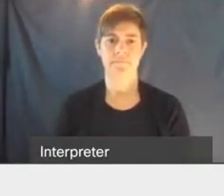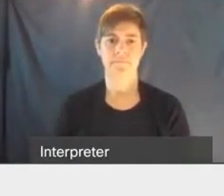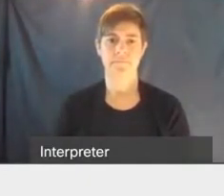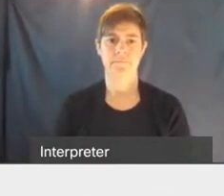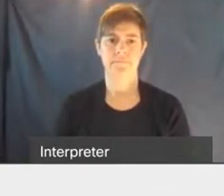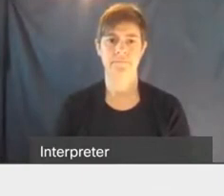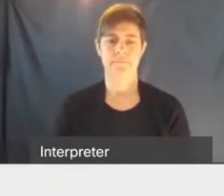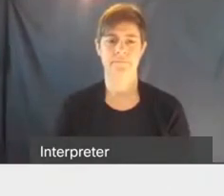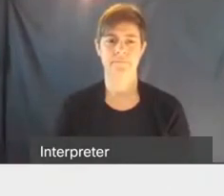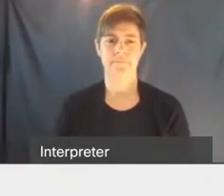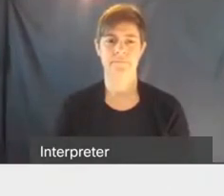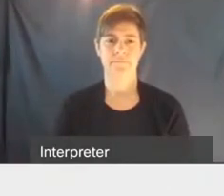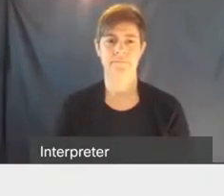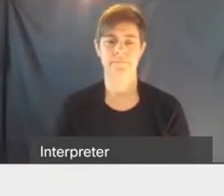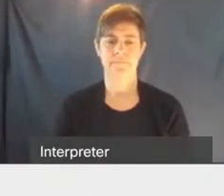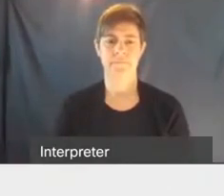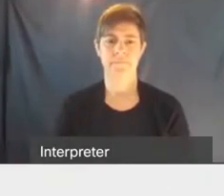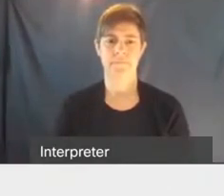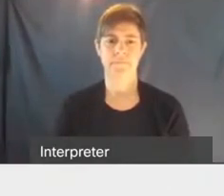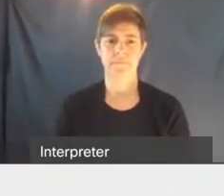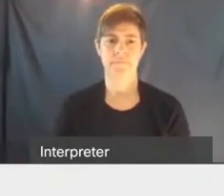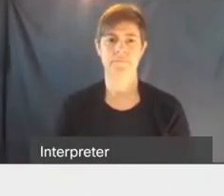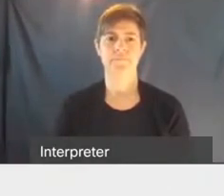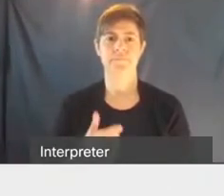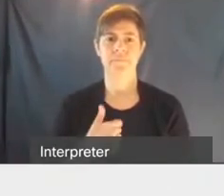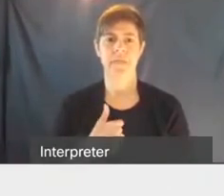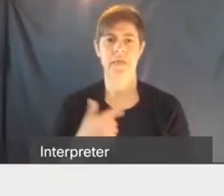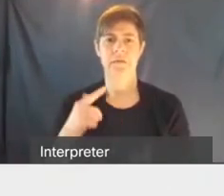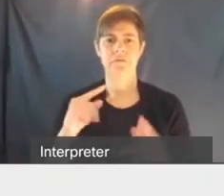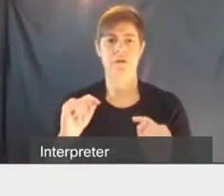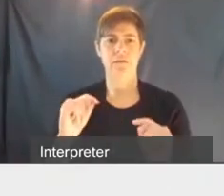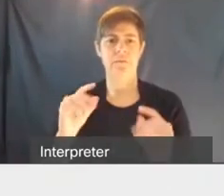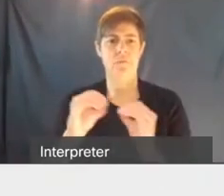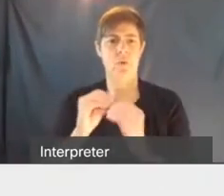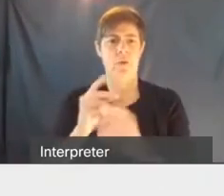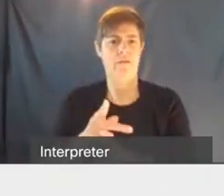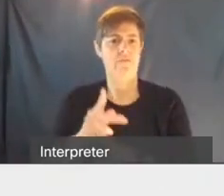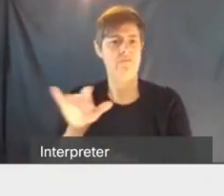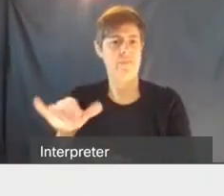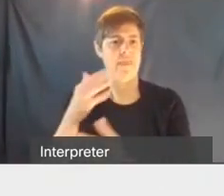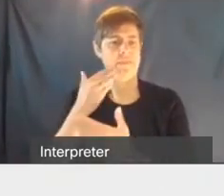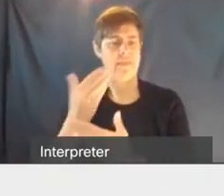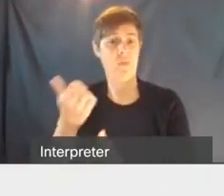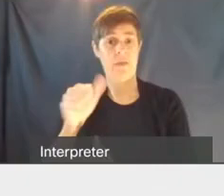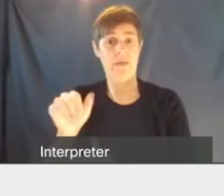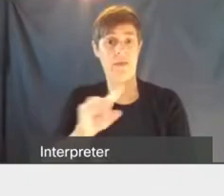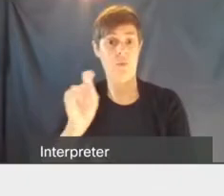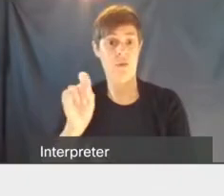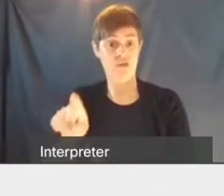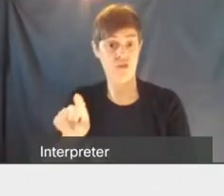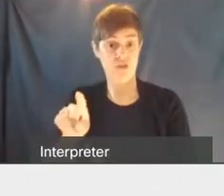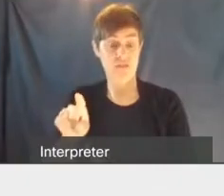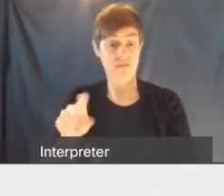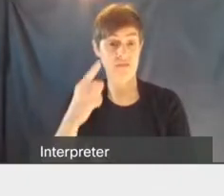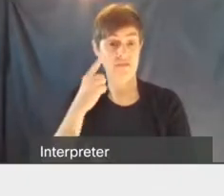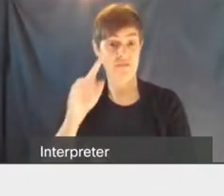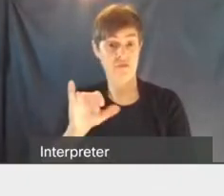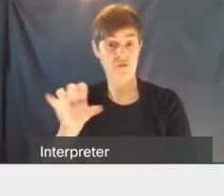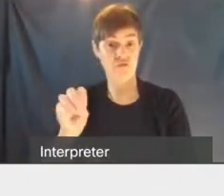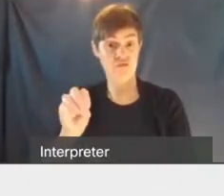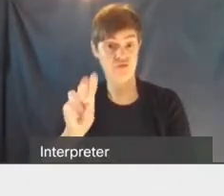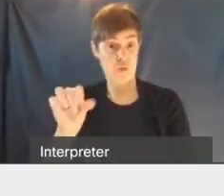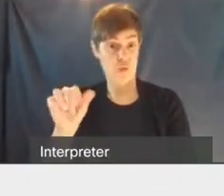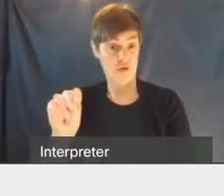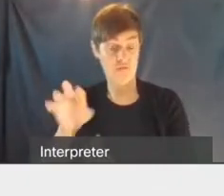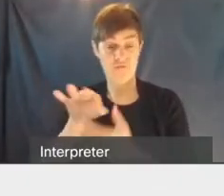It's not transmitting, so I'll try to be more conscious of that. Thank you, Jordan. And are any questions of Jordan as it pertains to